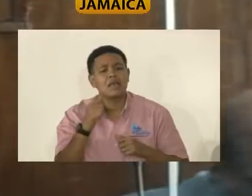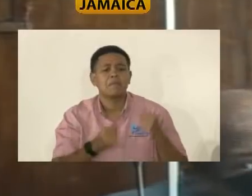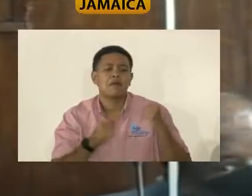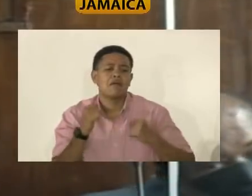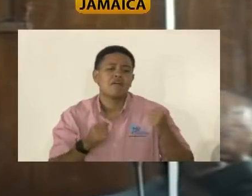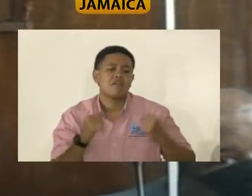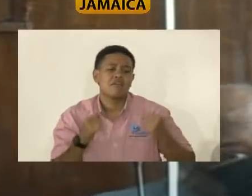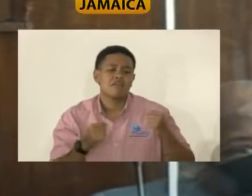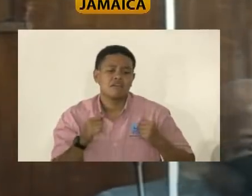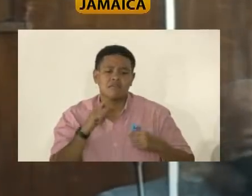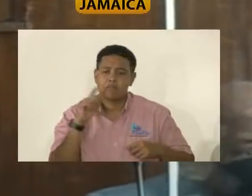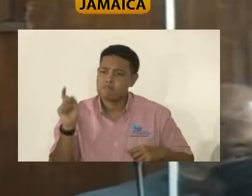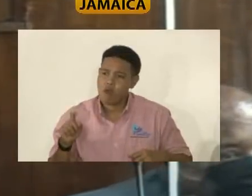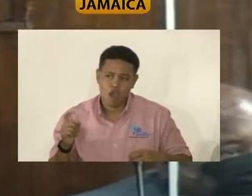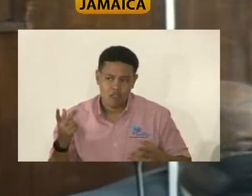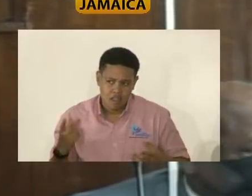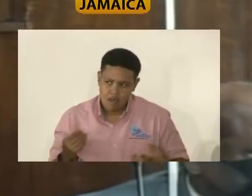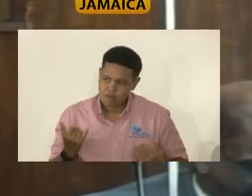was imminent.